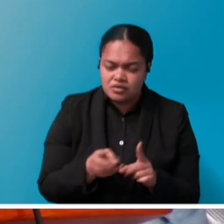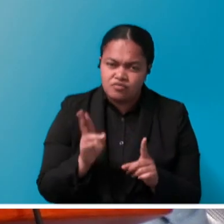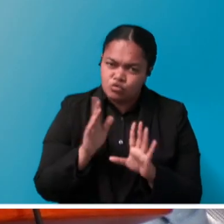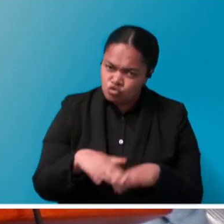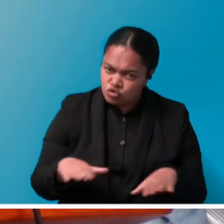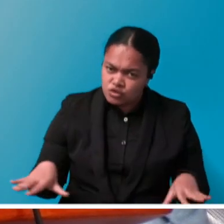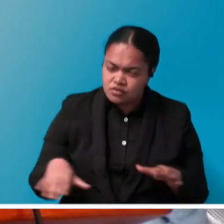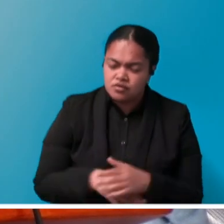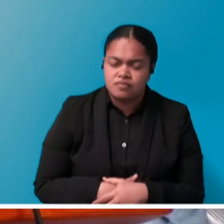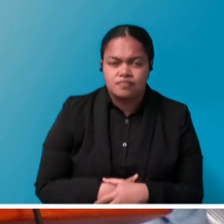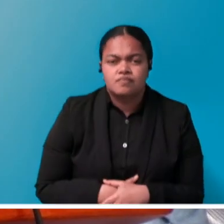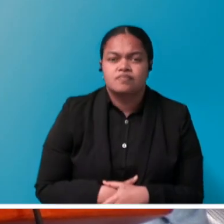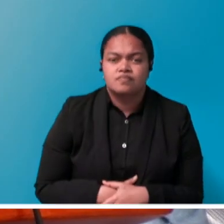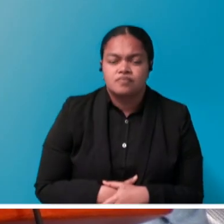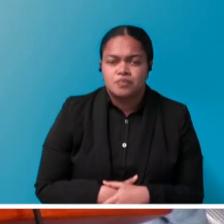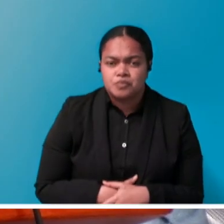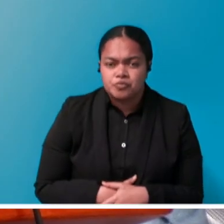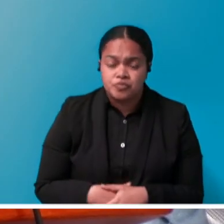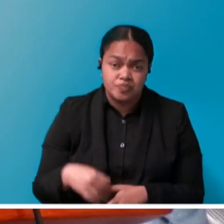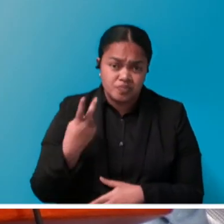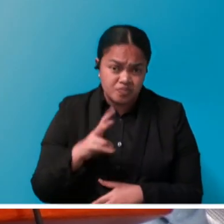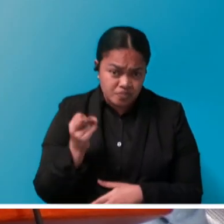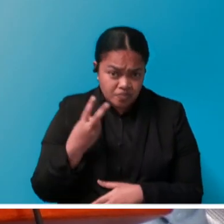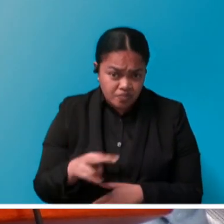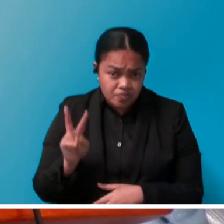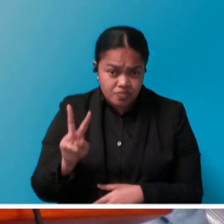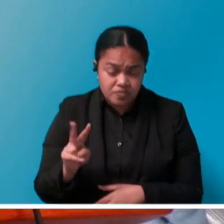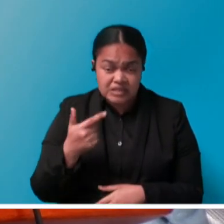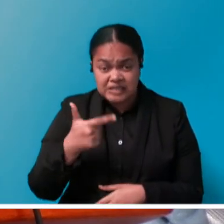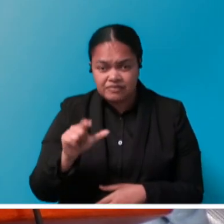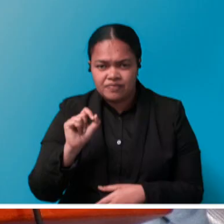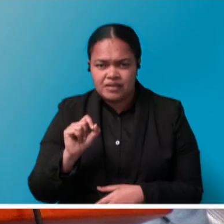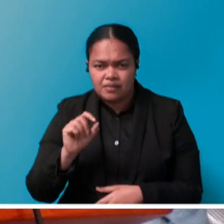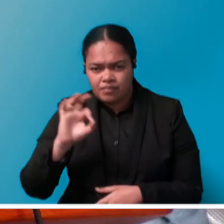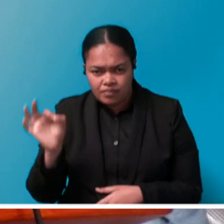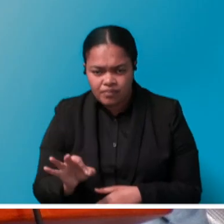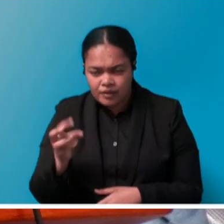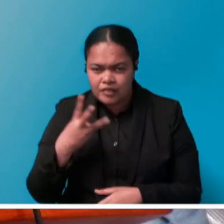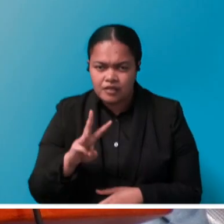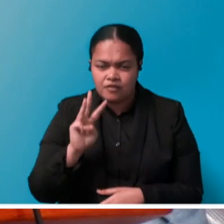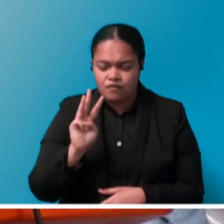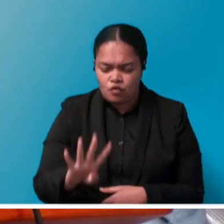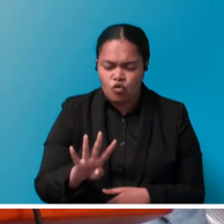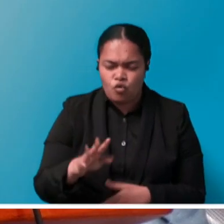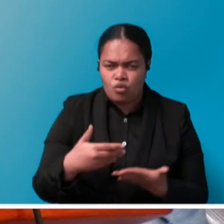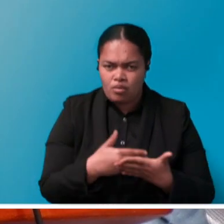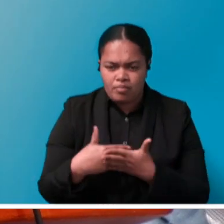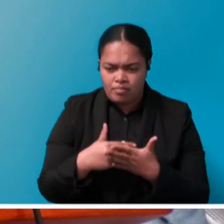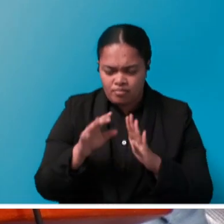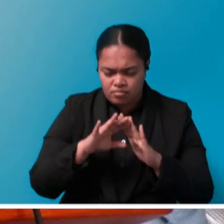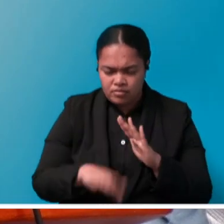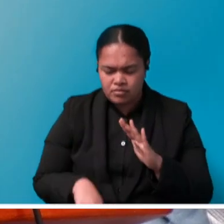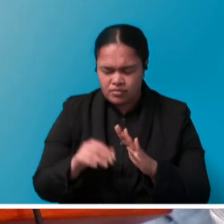Speaker. In 2022, it was 70%, with 34 infants below the age of 5. While